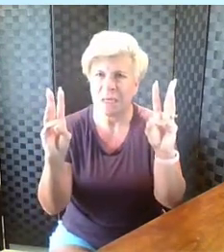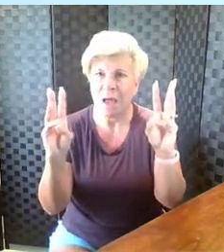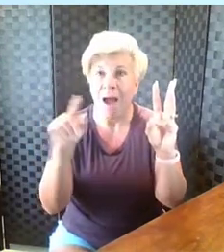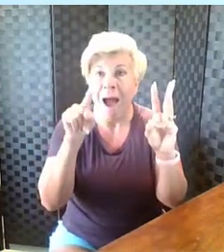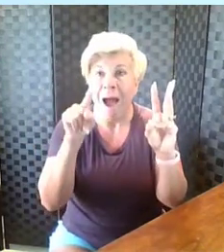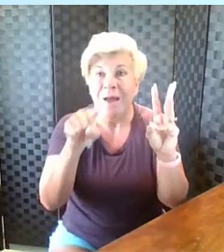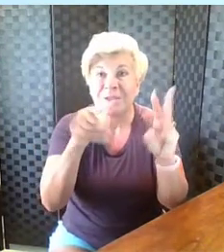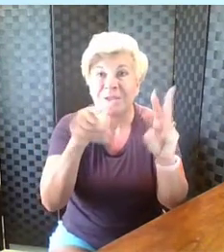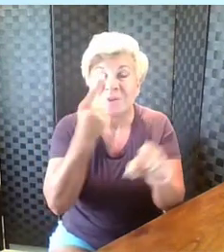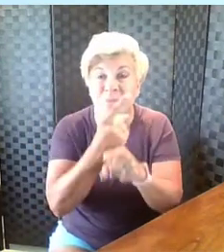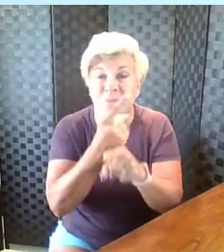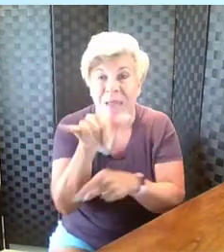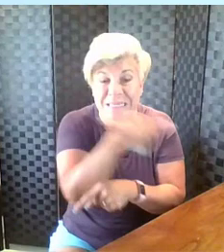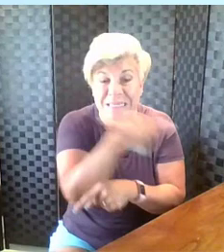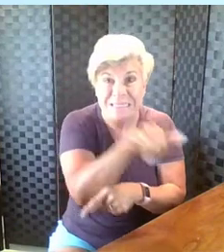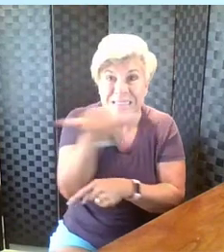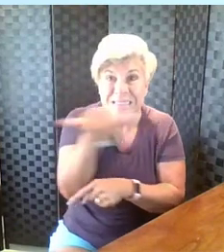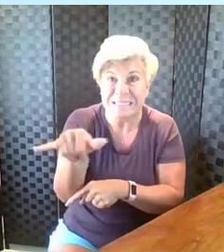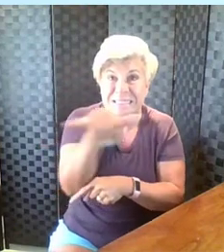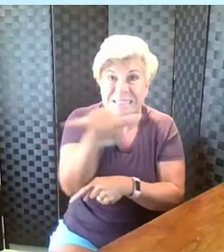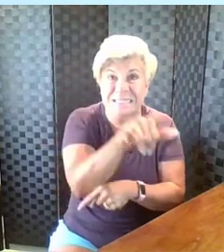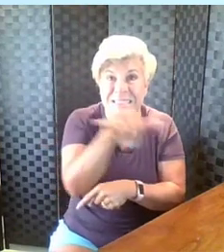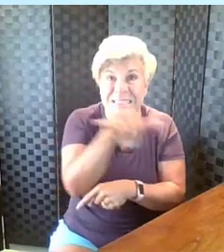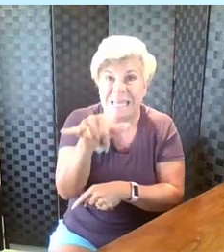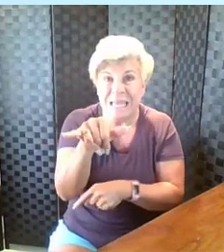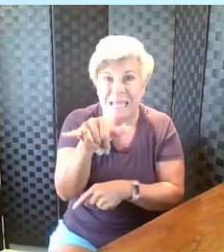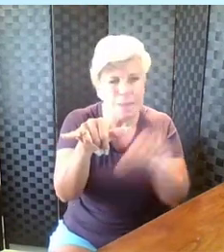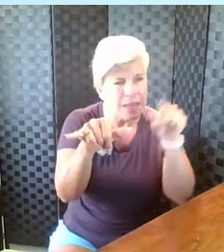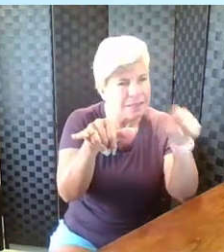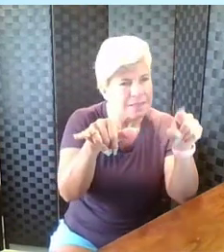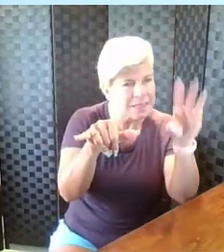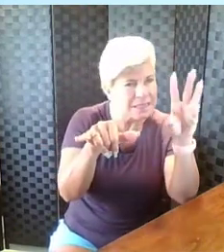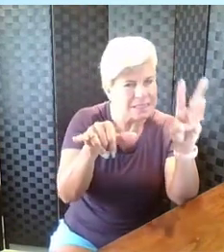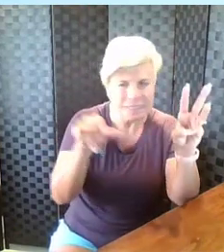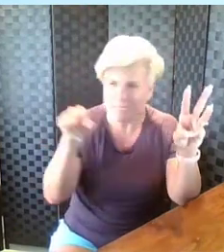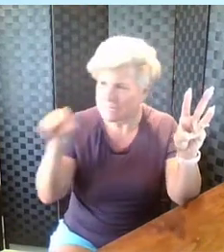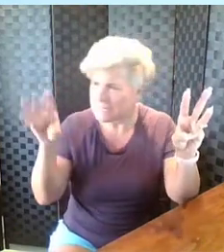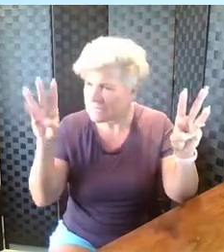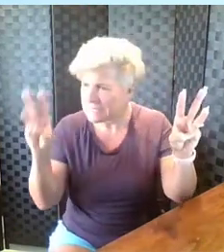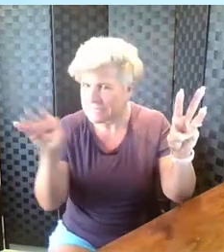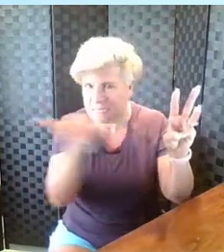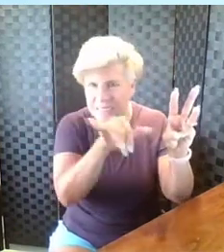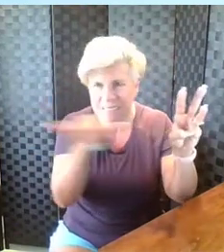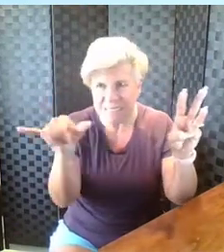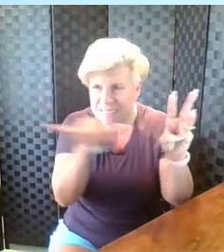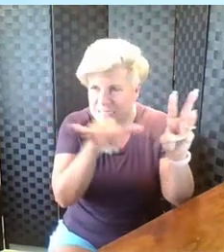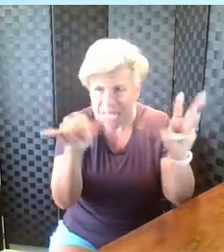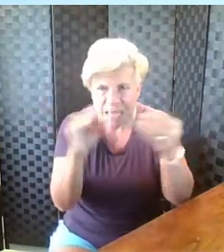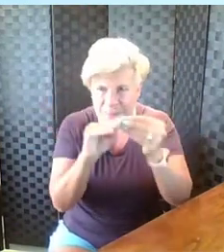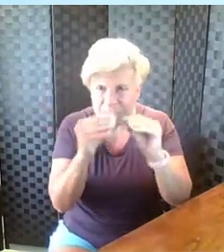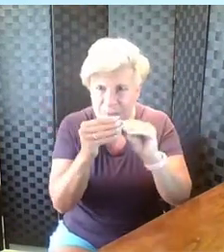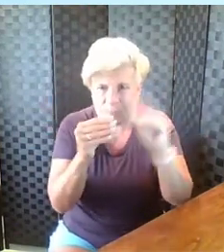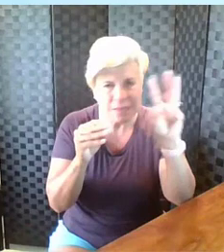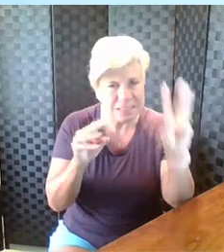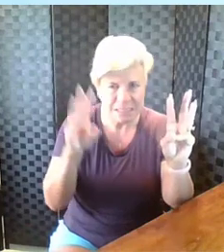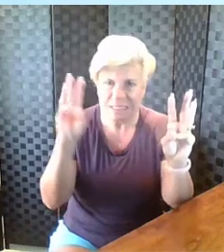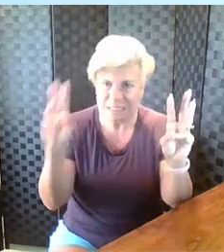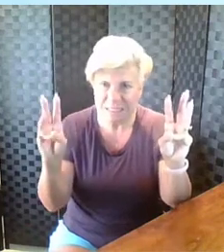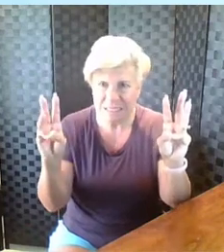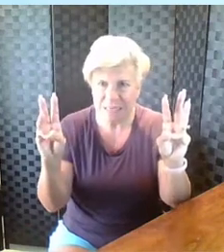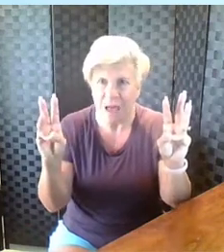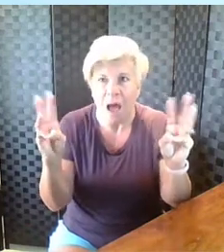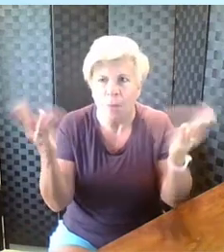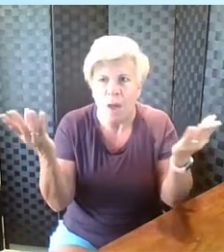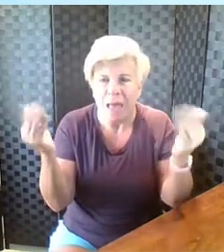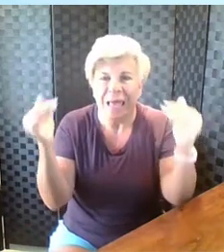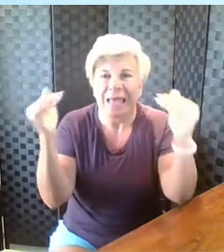Yeah, you're right. They're the same. So when we see a group that has the same number of birds, which would be 6, on both sides,